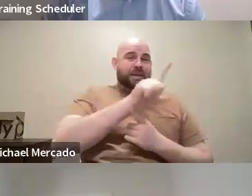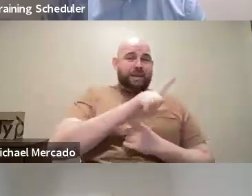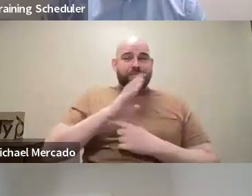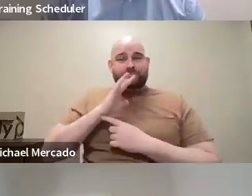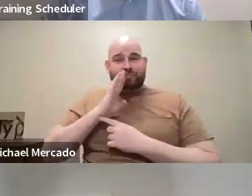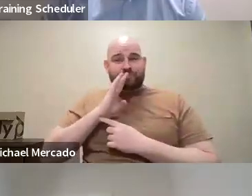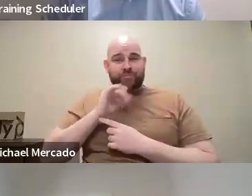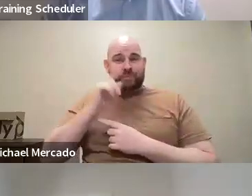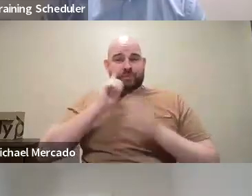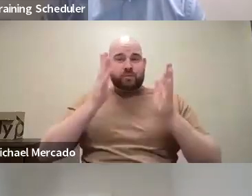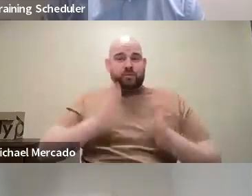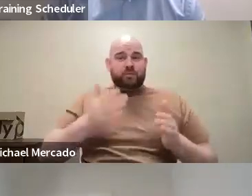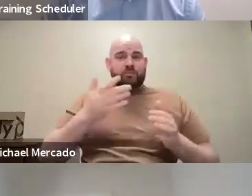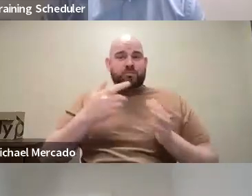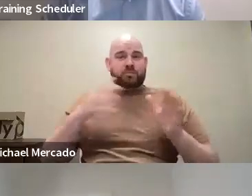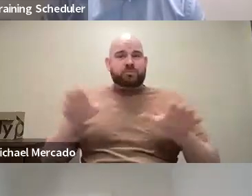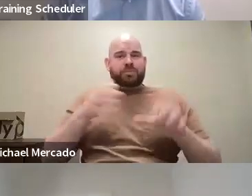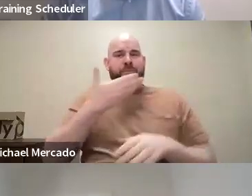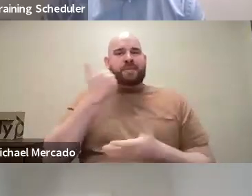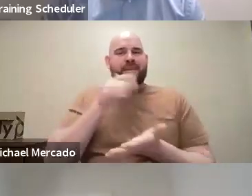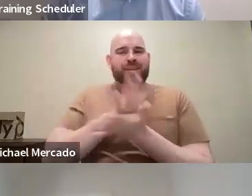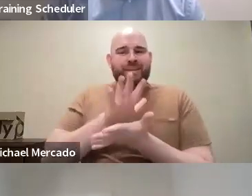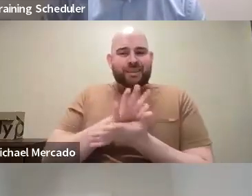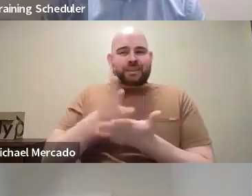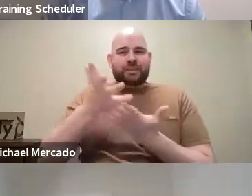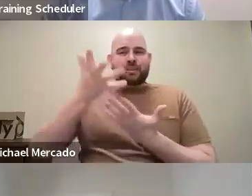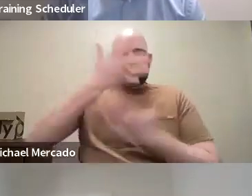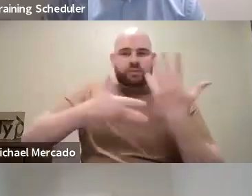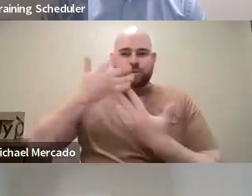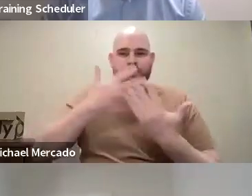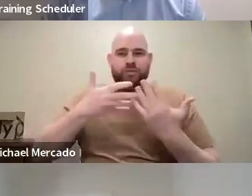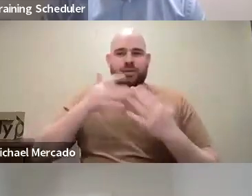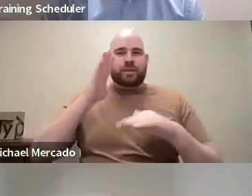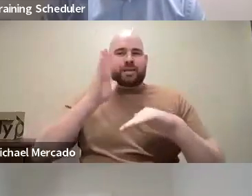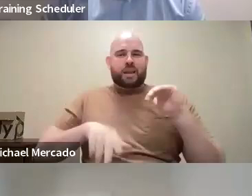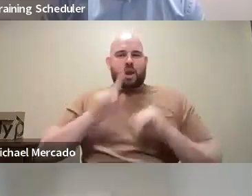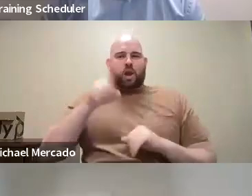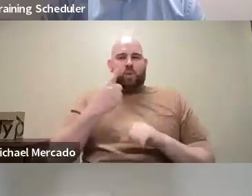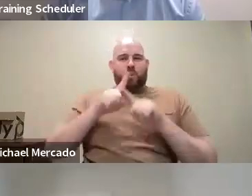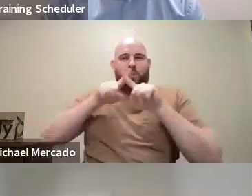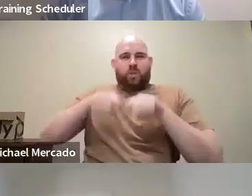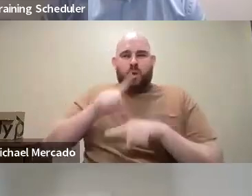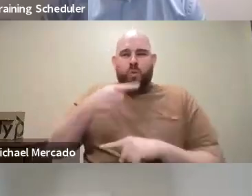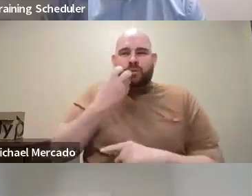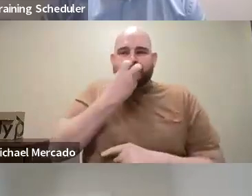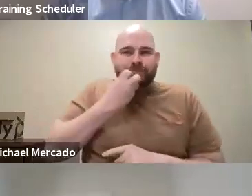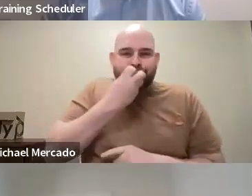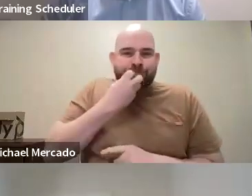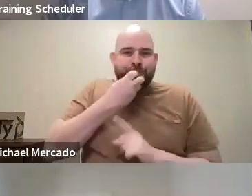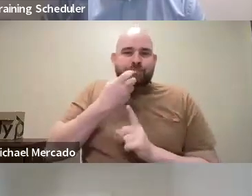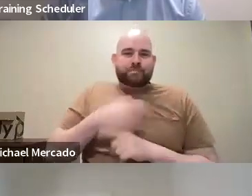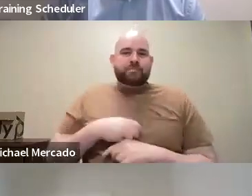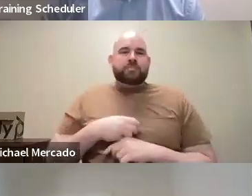and cognitive skills. So the research shows that bilingual ASL and spoken language deaf individuals perform better academically